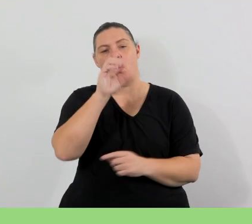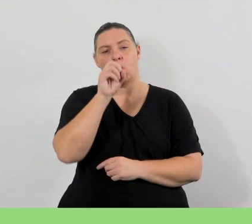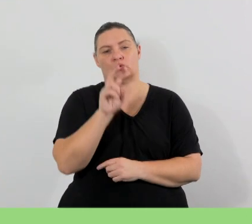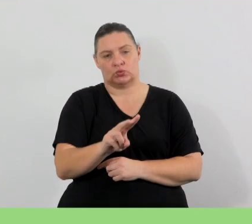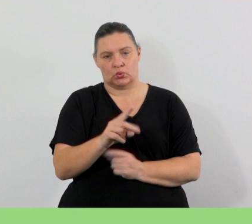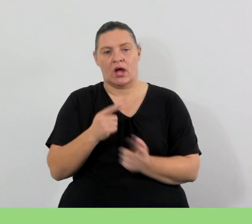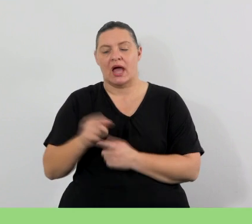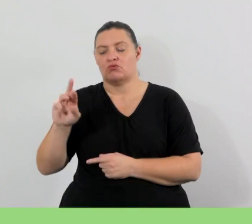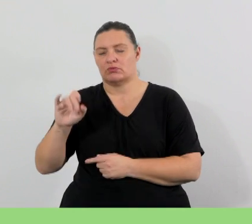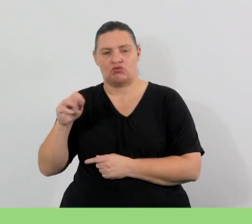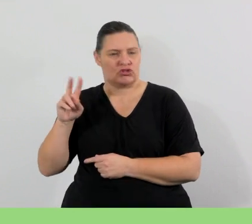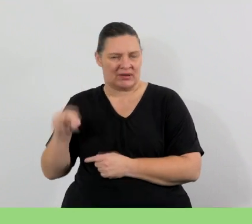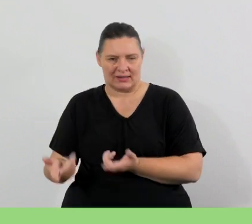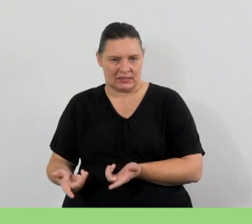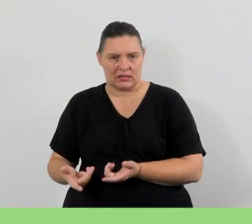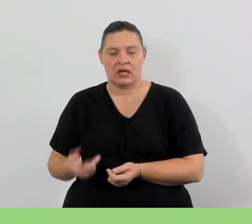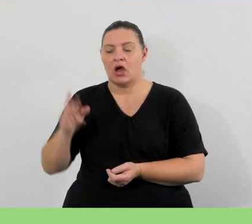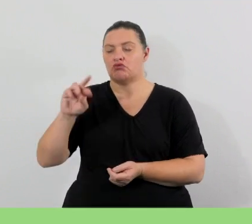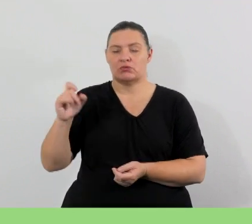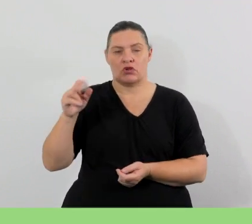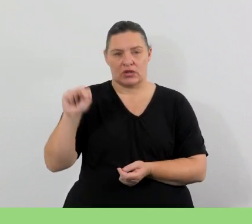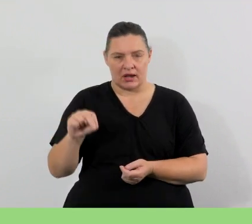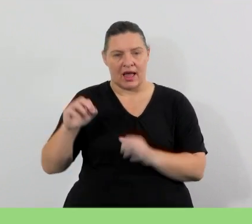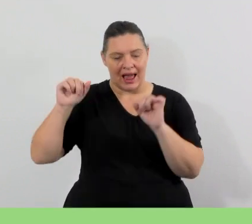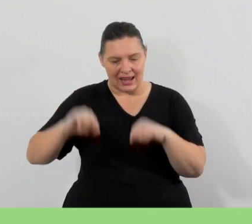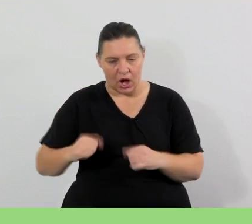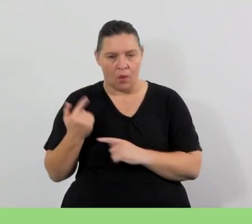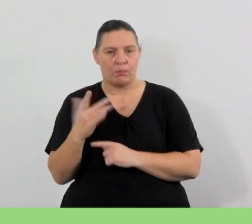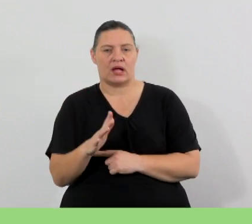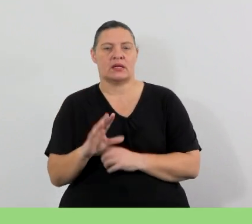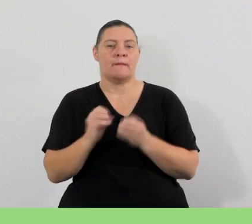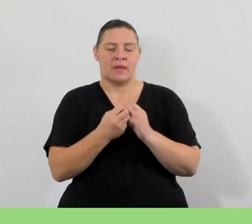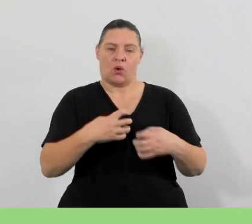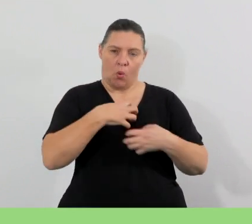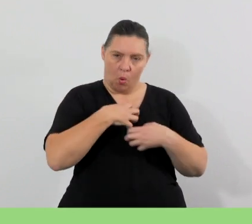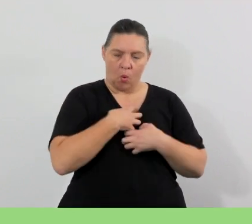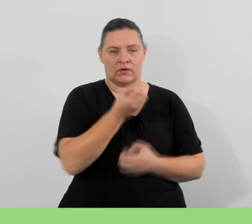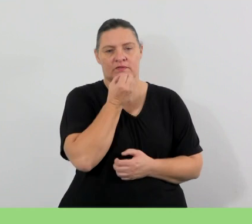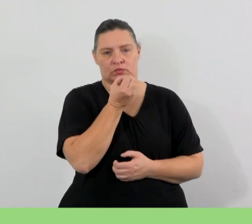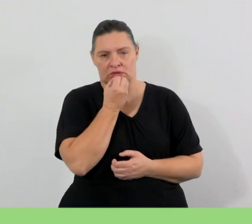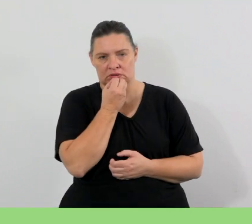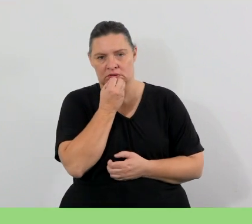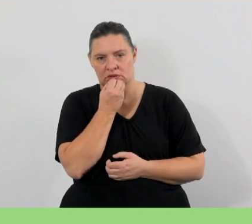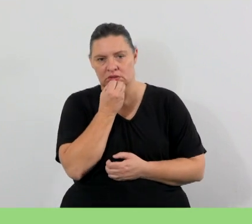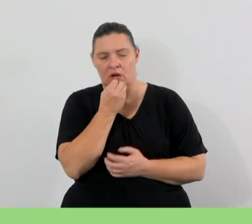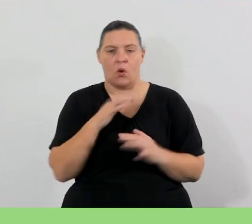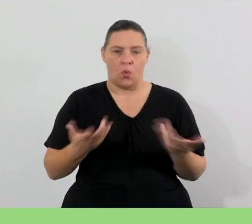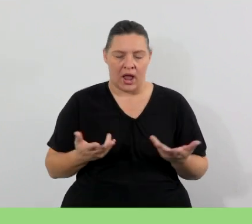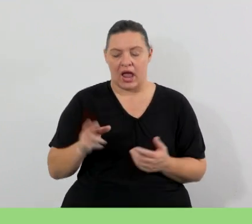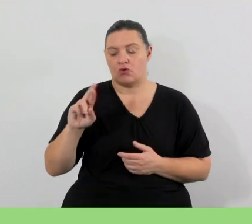the purpose of oxygen and that of respiration. So respiration allows plants to make their own